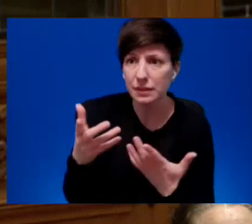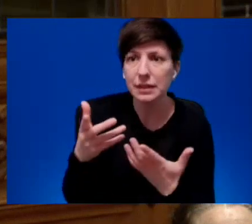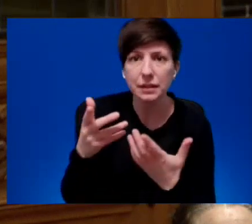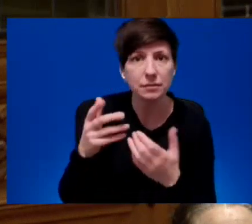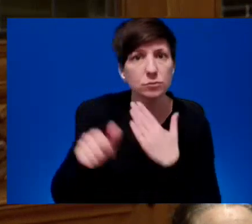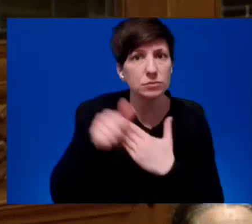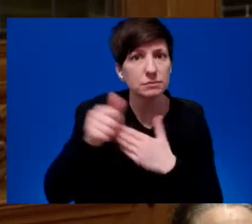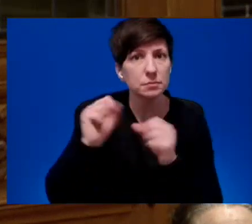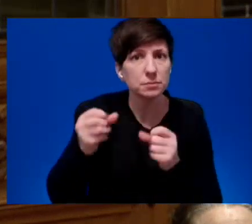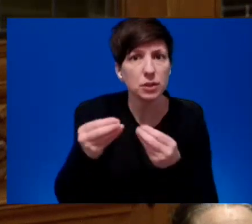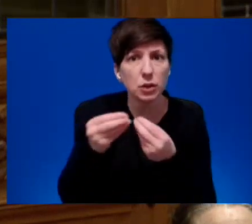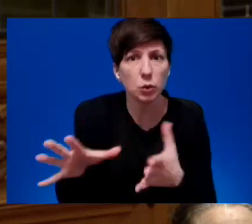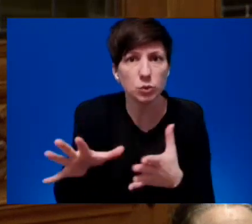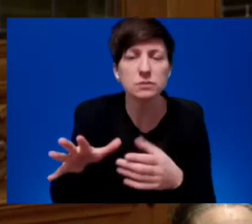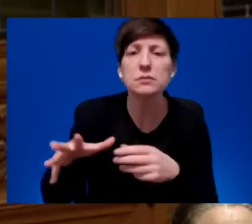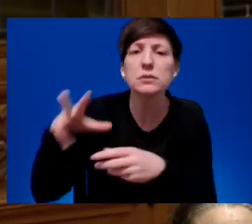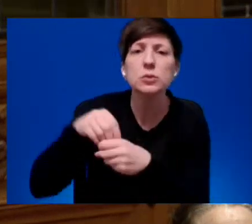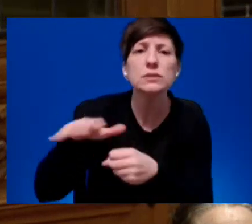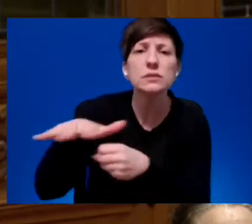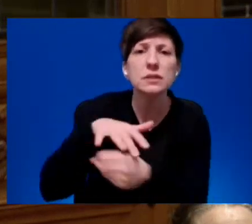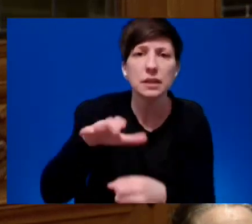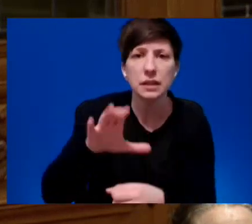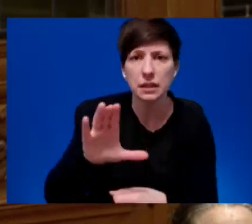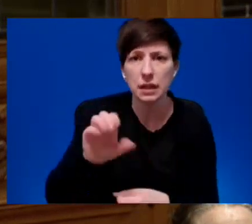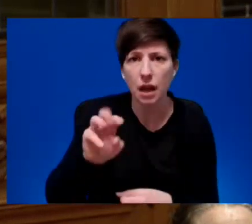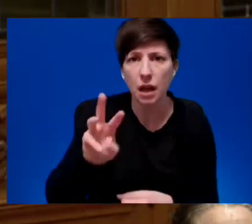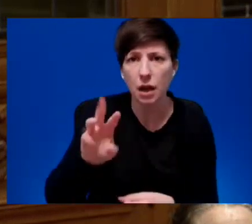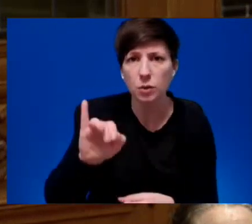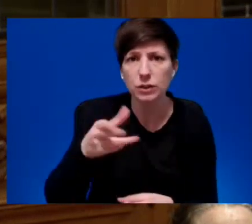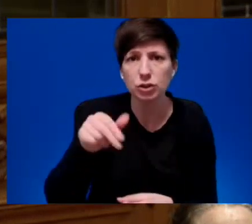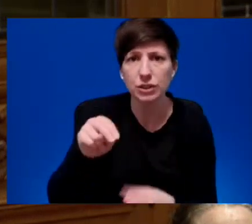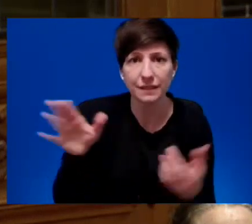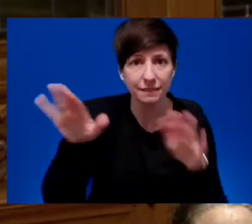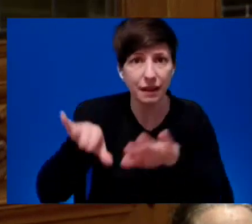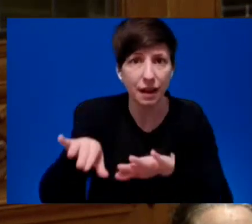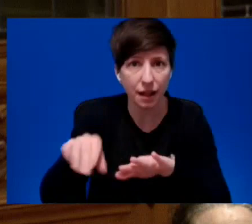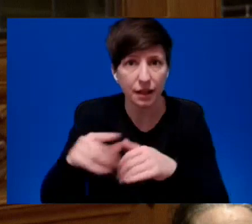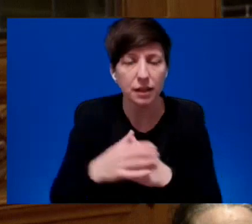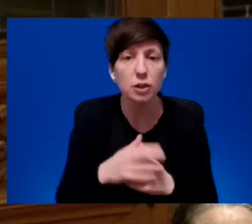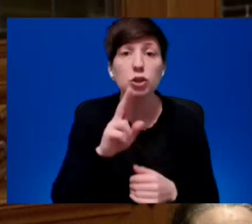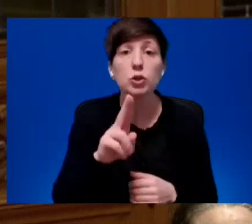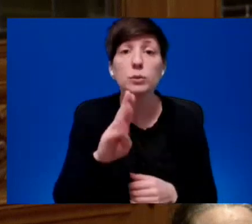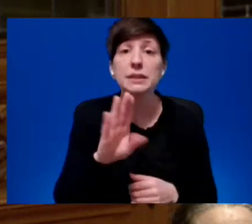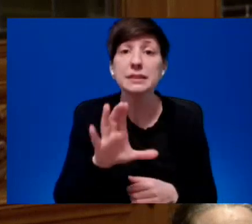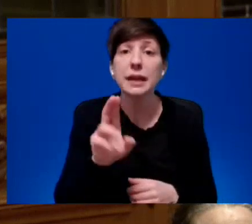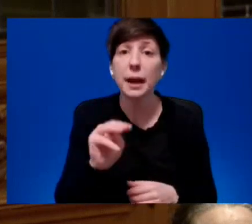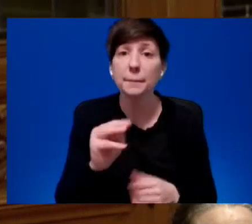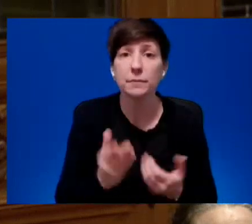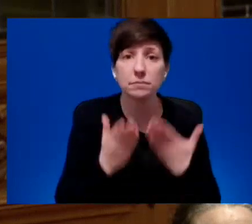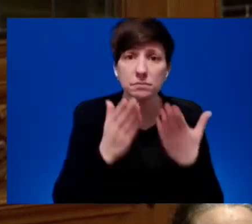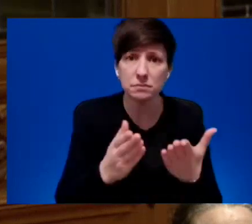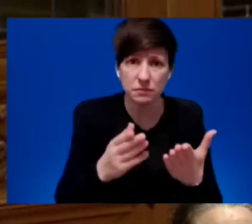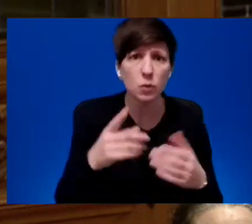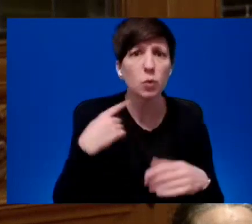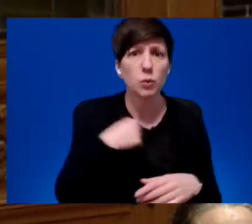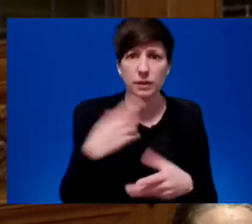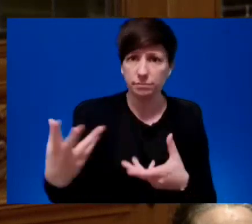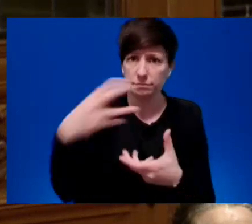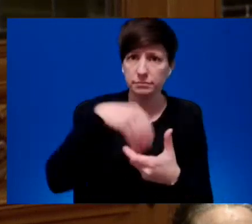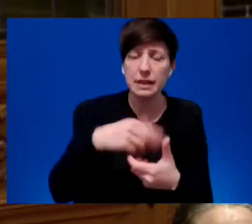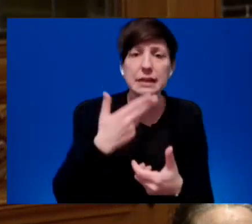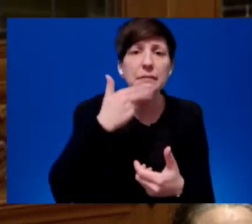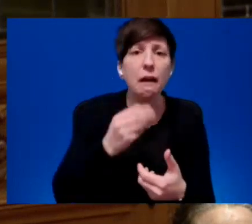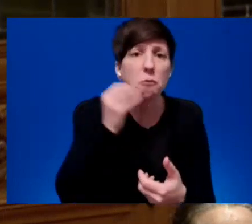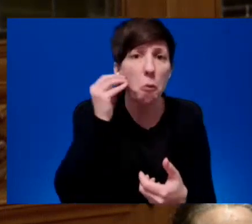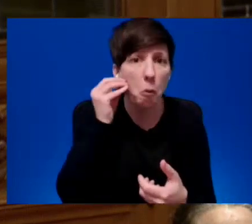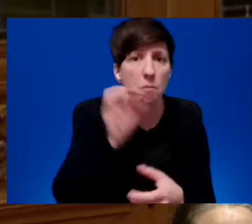the UBCM recommend that tiny homes be a part of the housing solution. Why then has this government been so slow to fix this